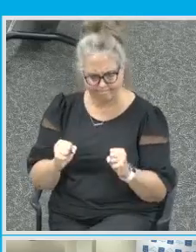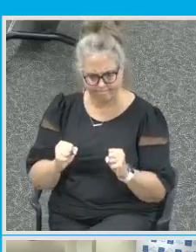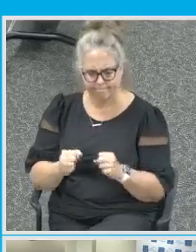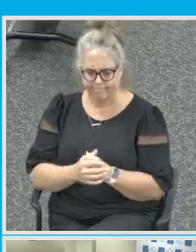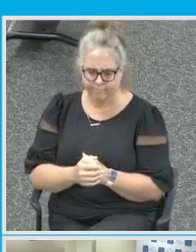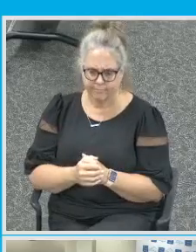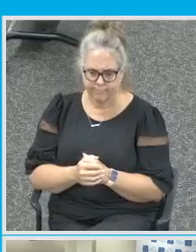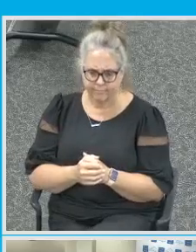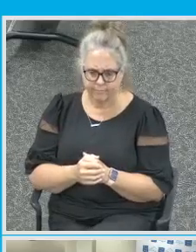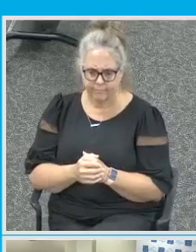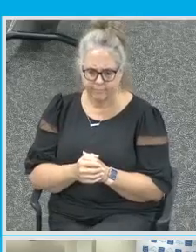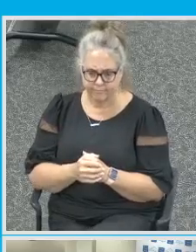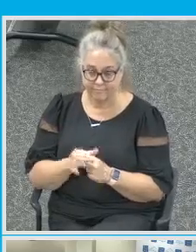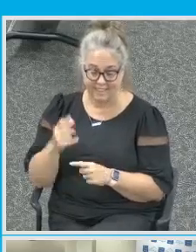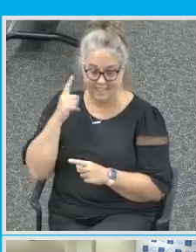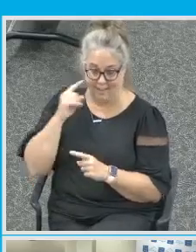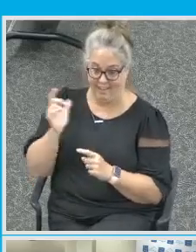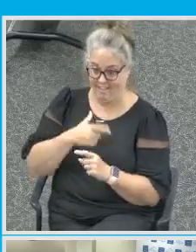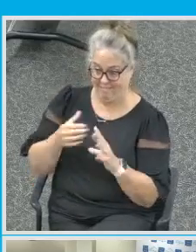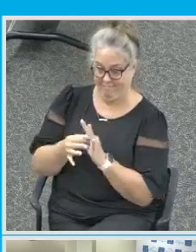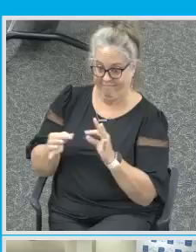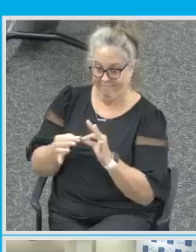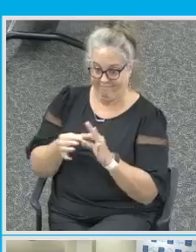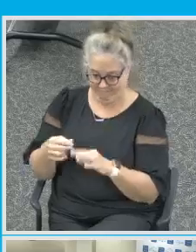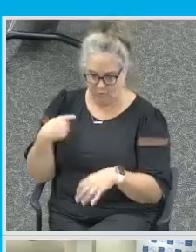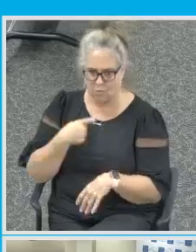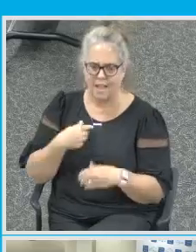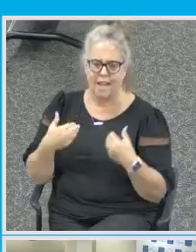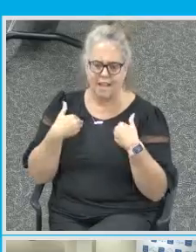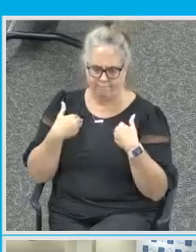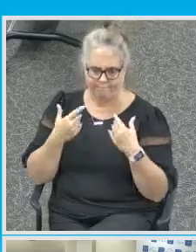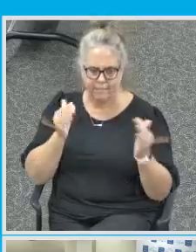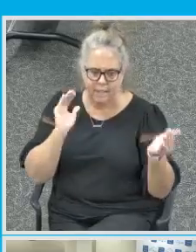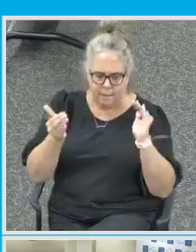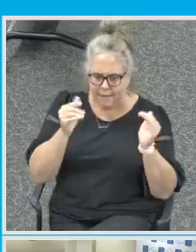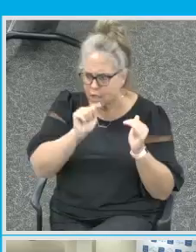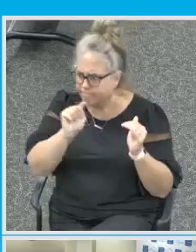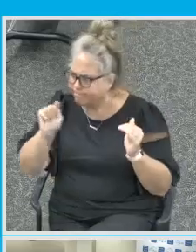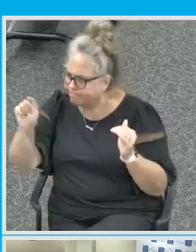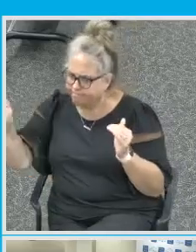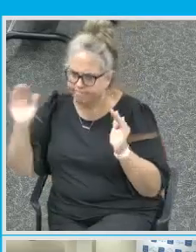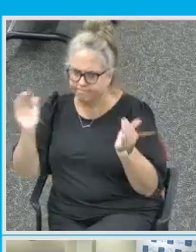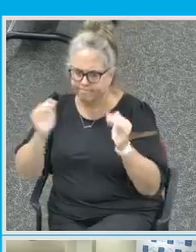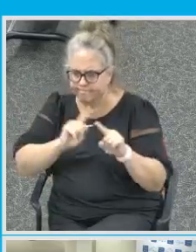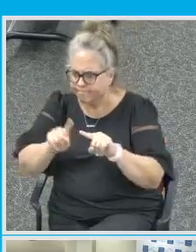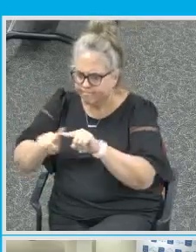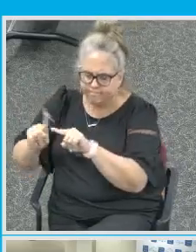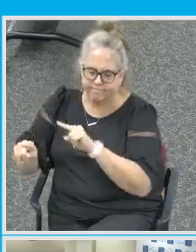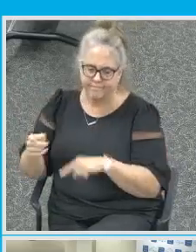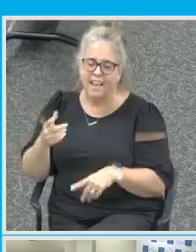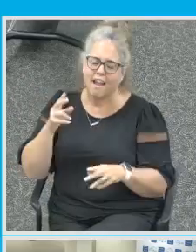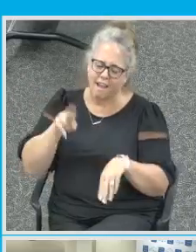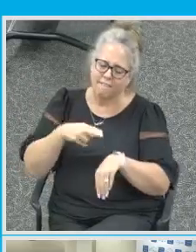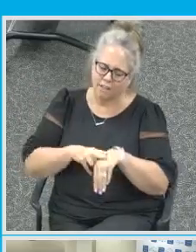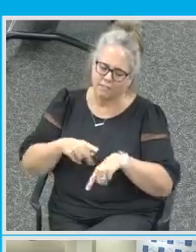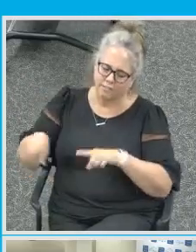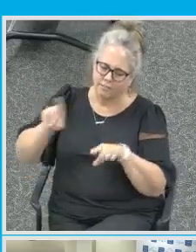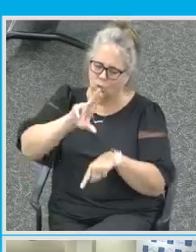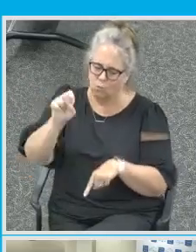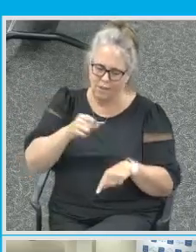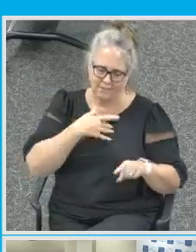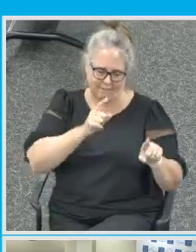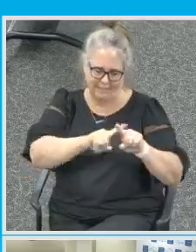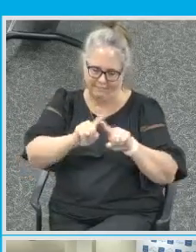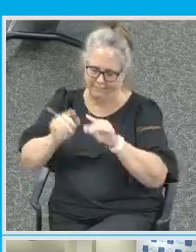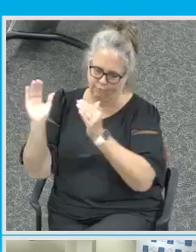that we have a very, in comparison around the country on national averages, we have a comparatively